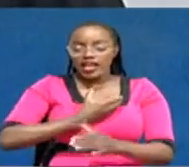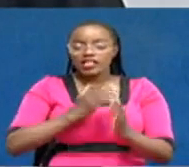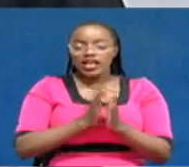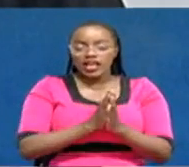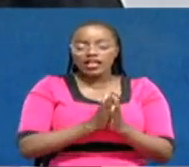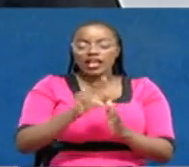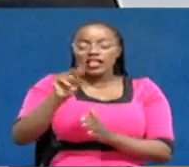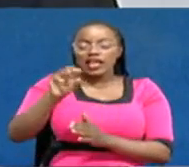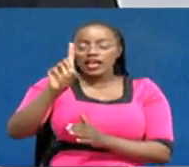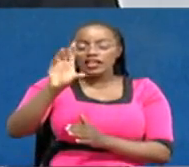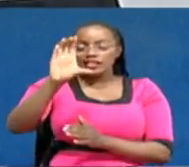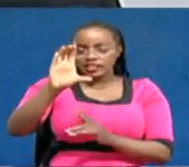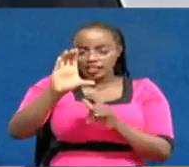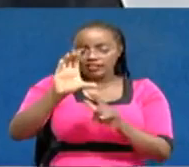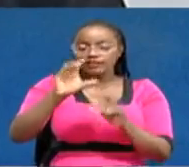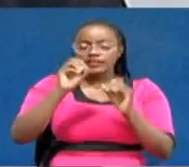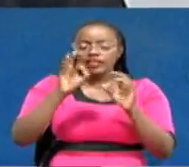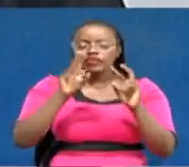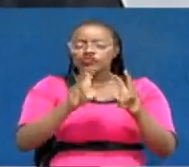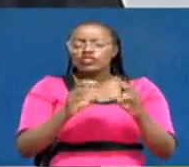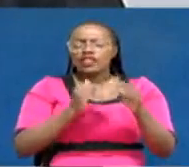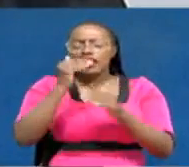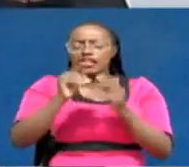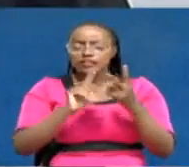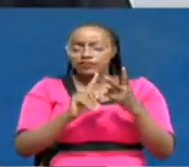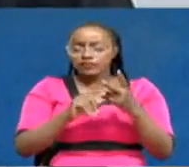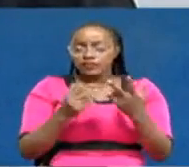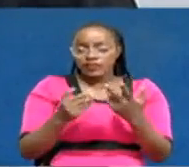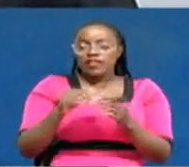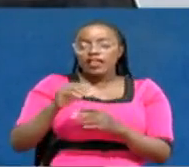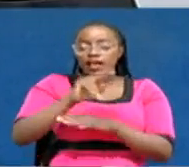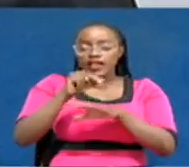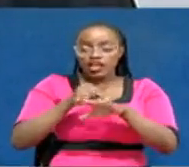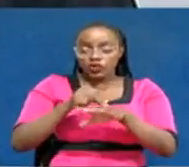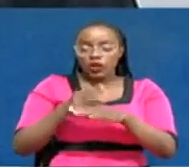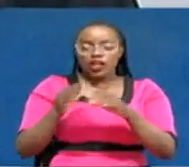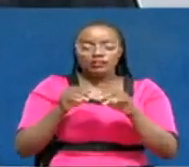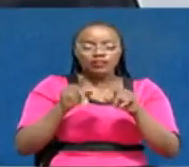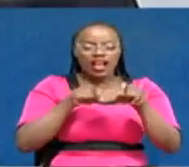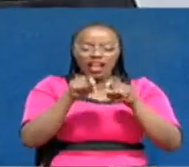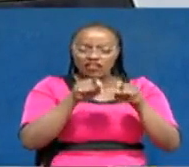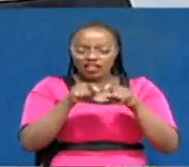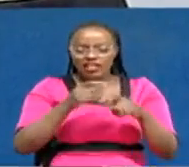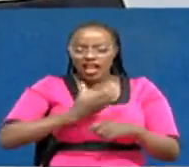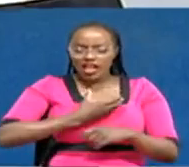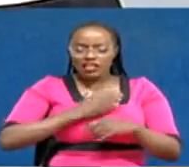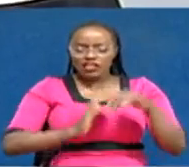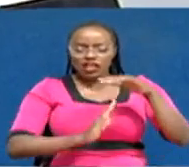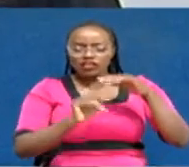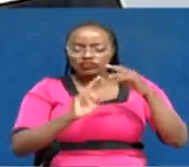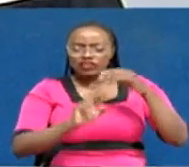the NDCs. Now, if we check the next one, the National Governing Council. Now, this is the second